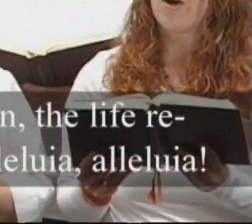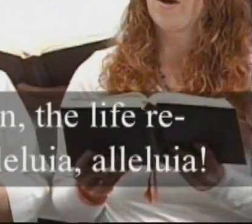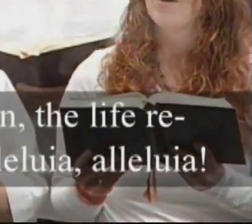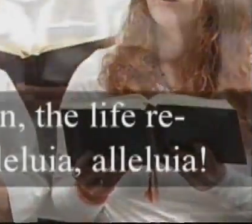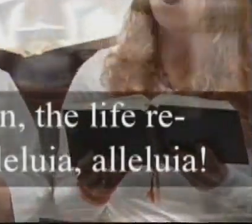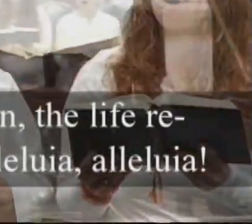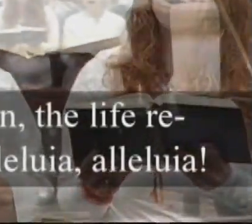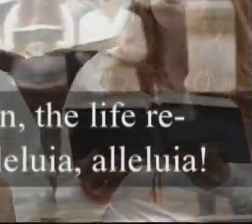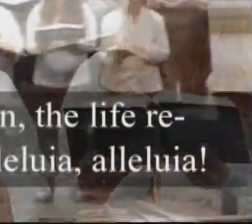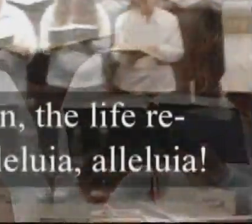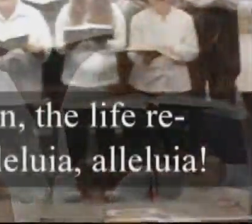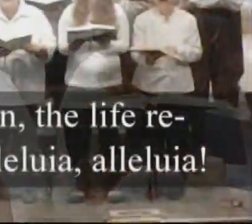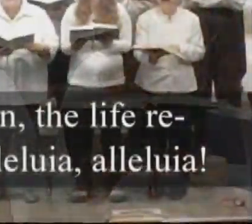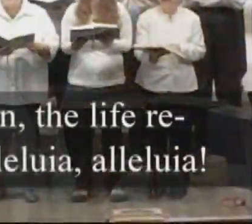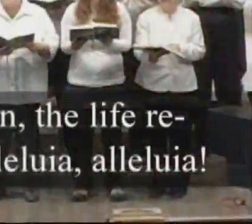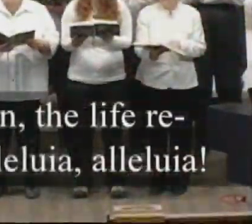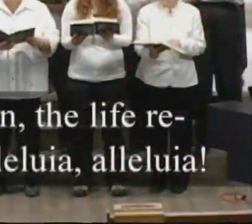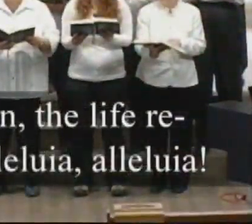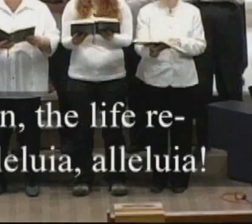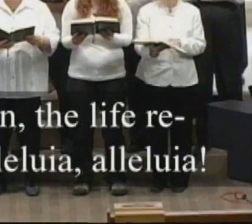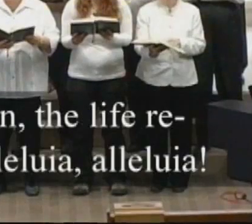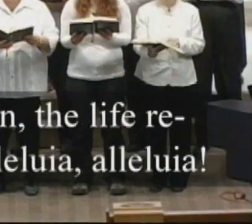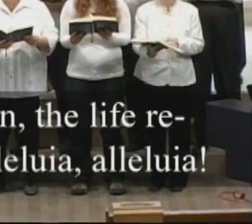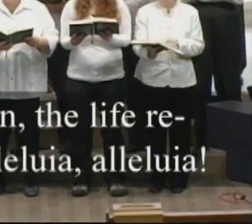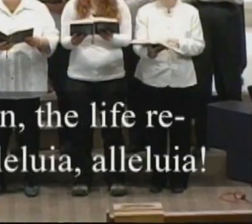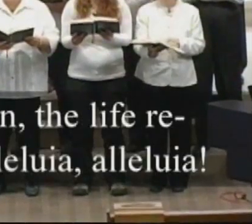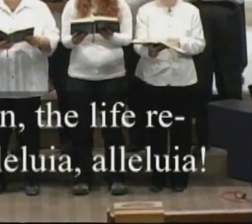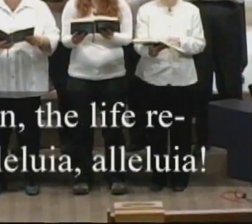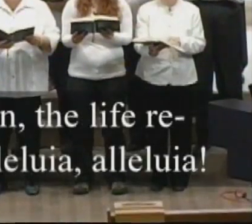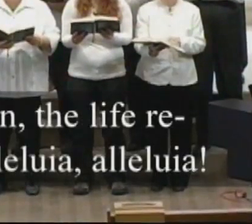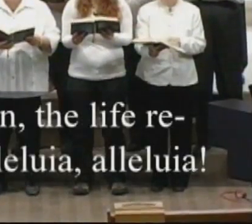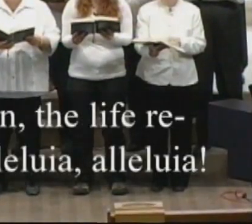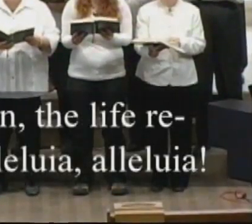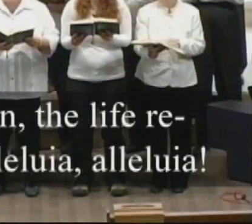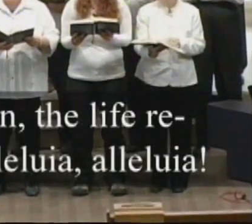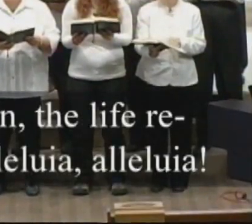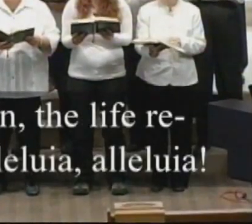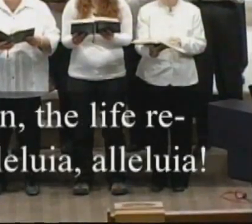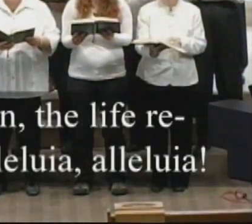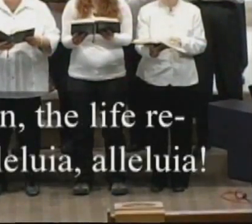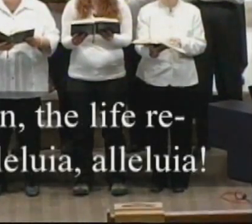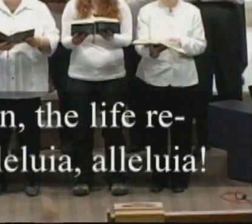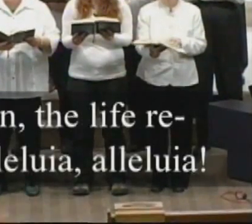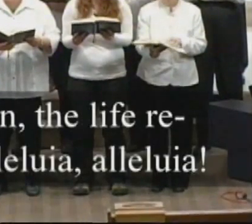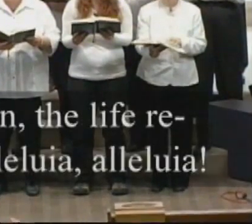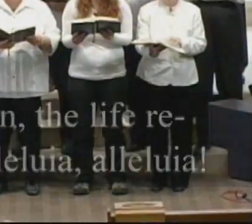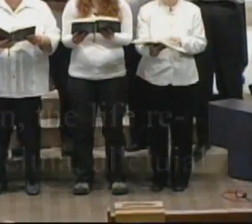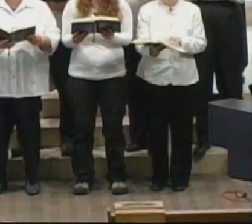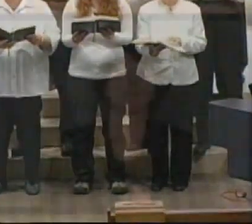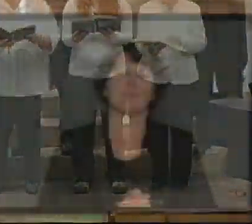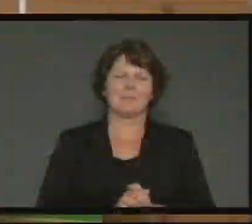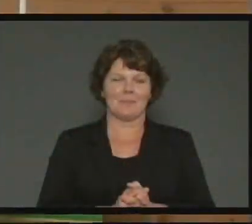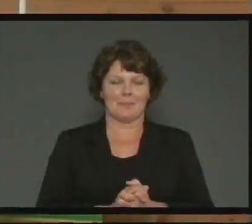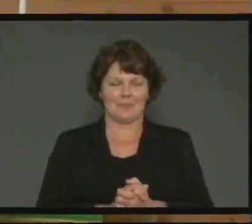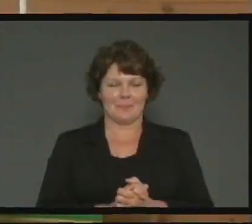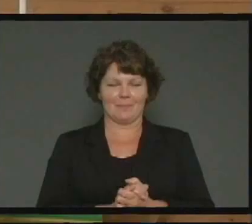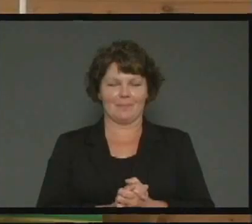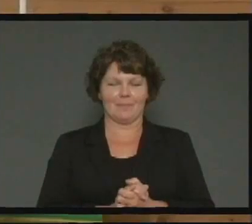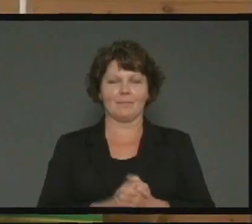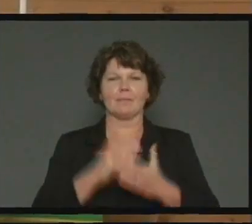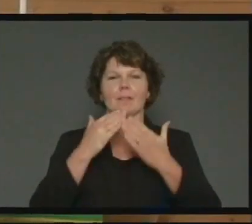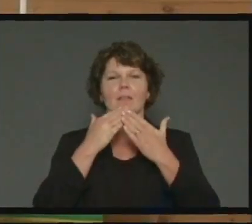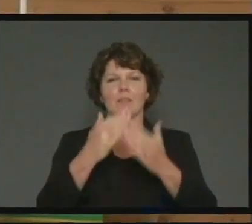Let us pray the prayer Jesus taught us to pray. Our Father, who art in heaven, hallowed be thy